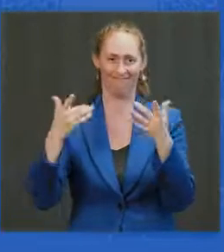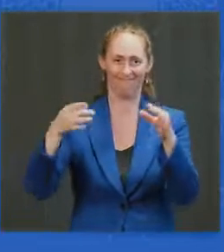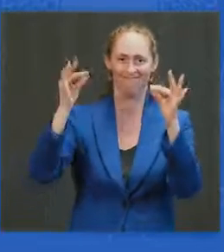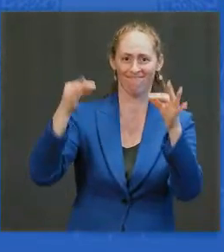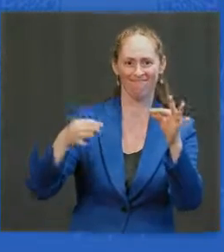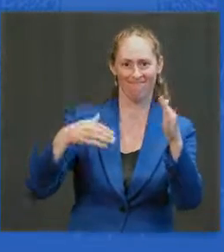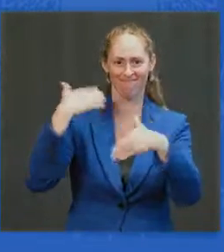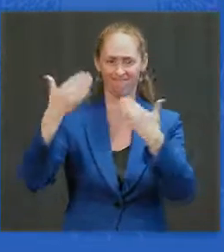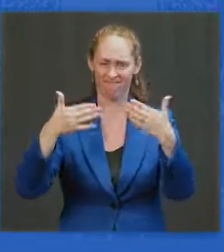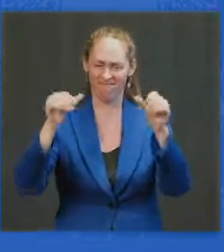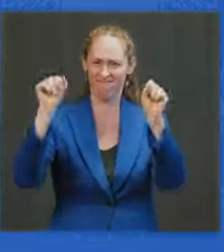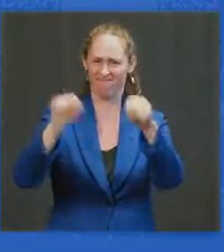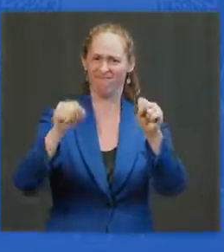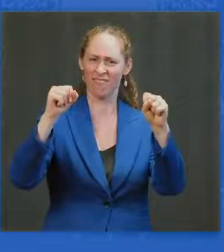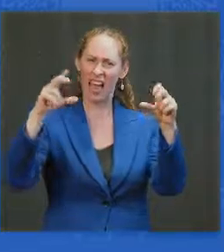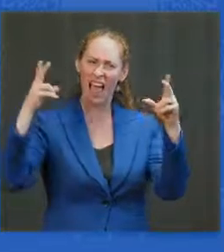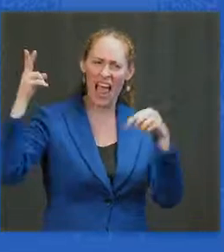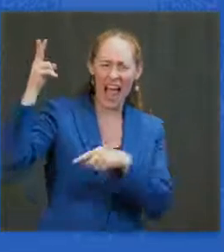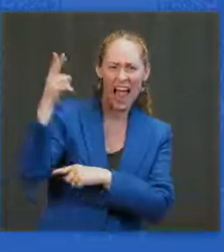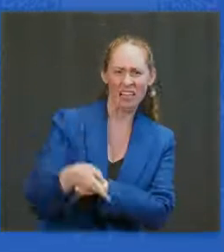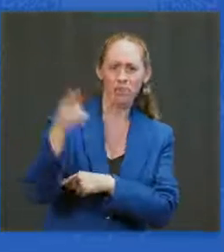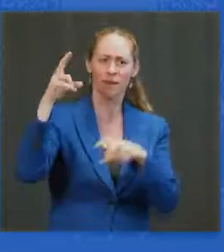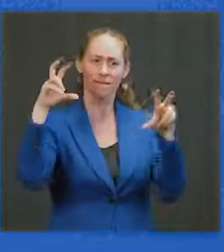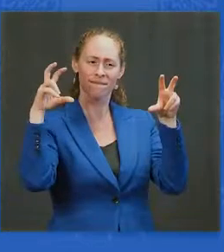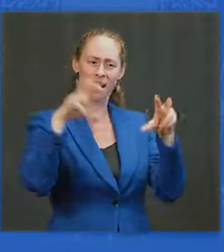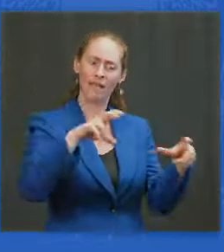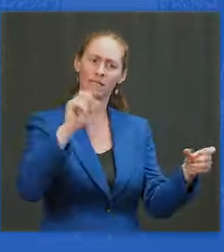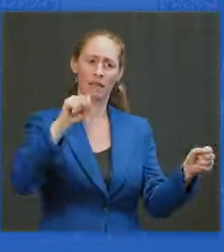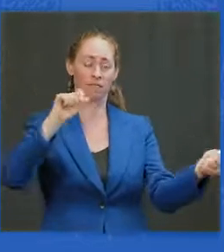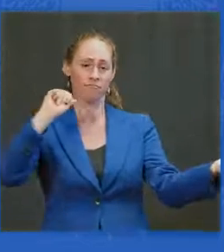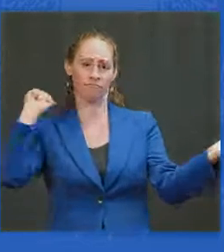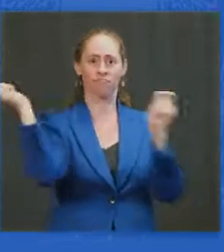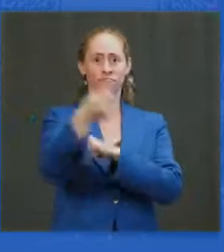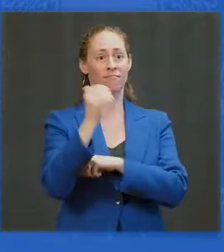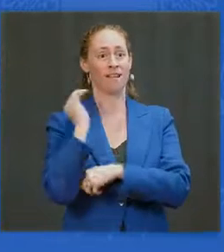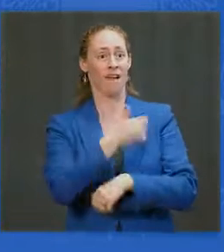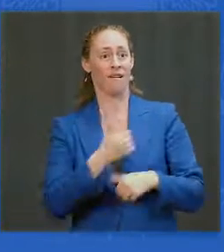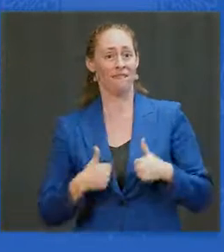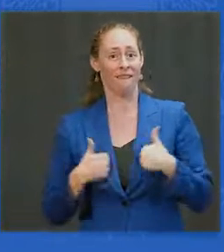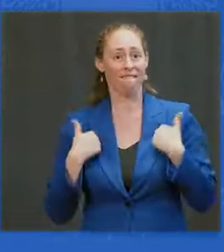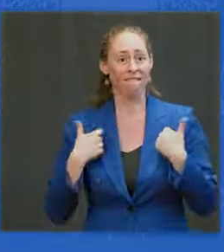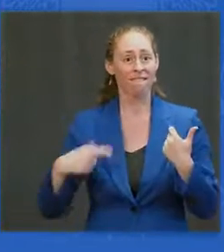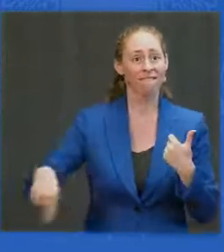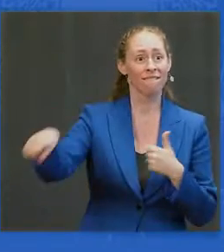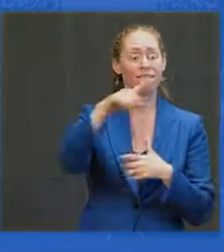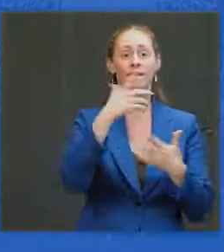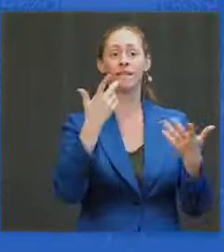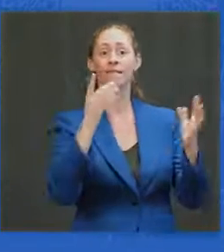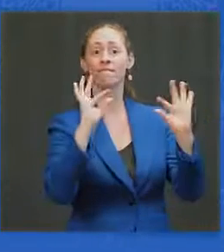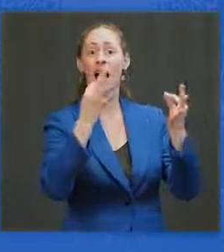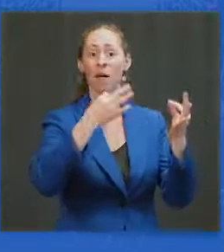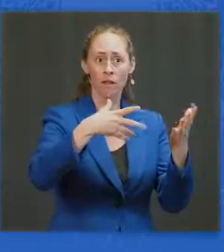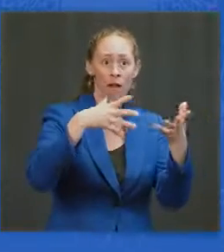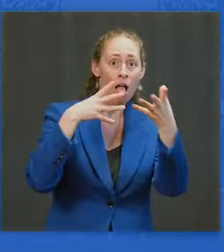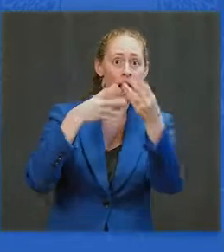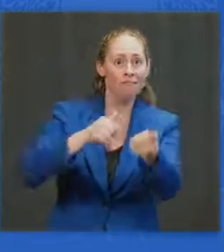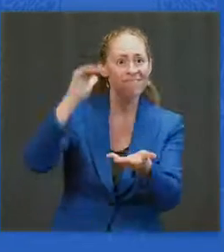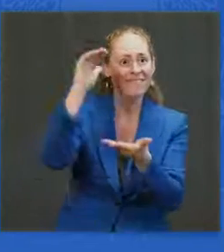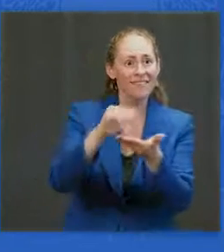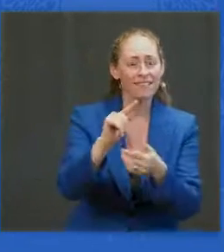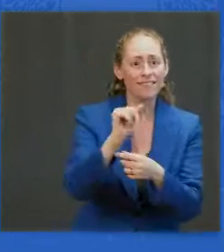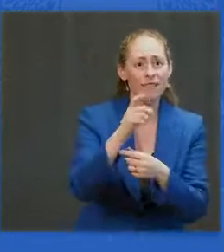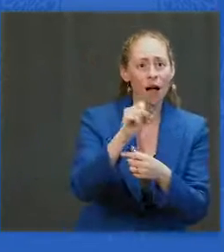that's going to transform America, cut taxes for working families, and position the American economy for